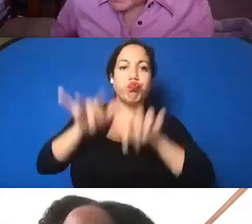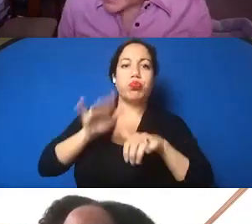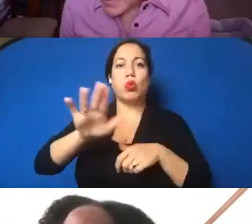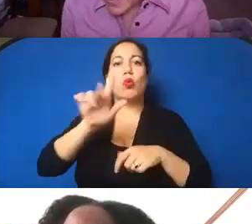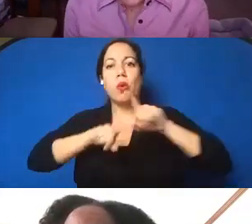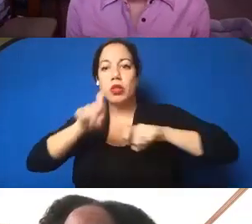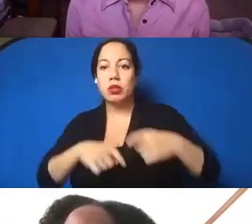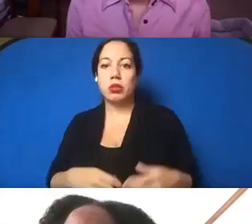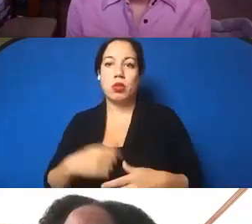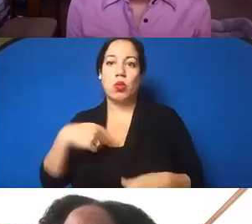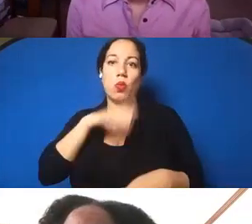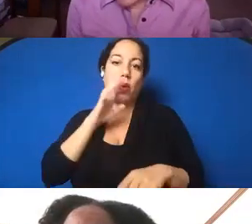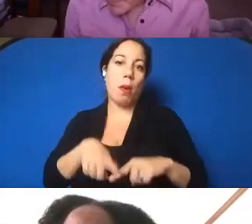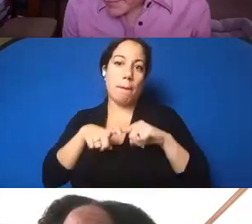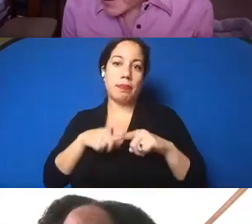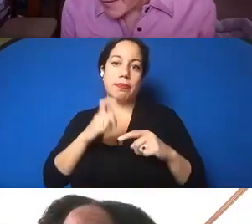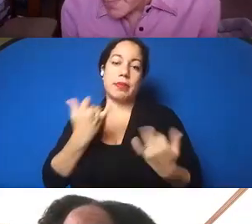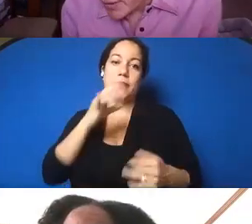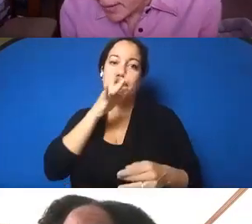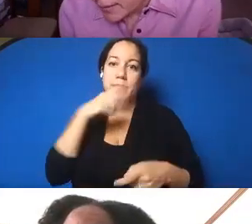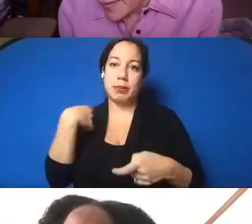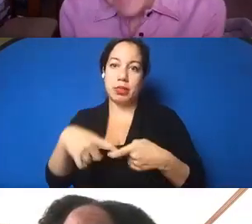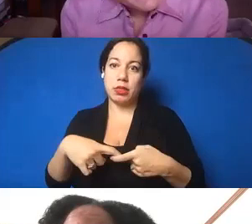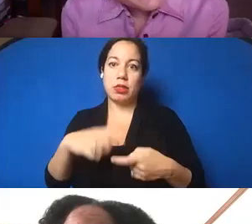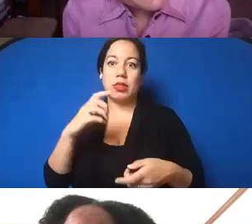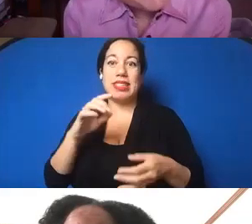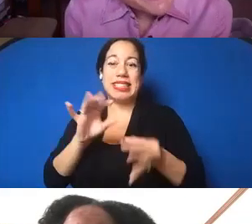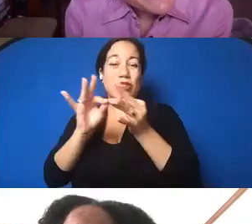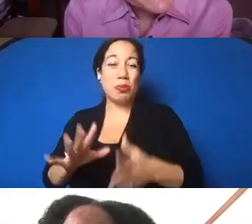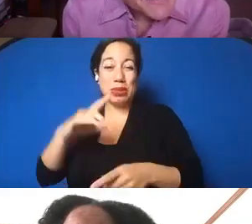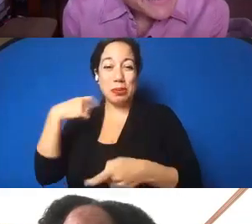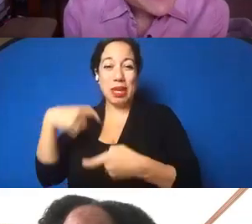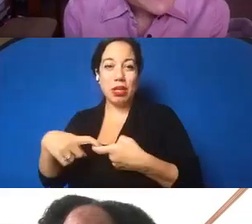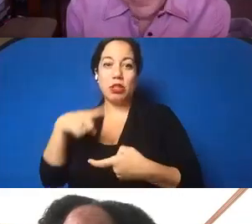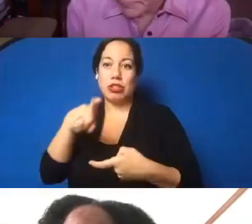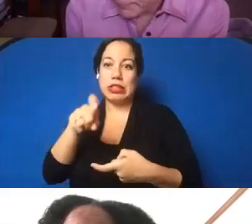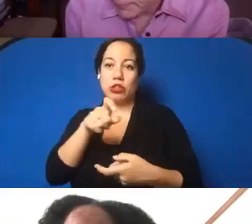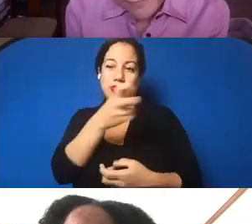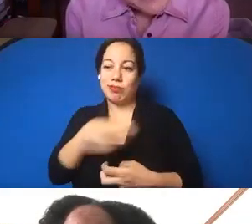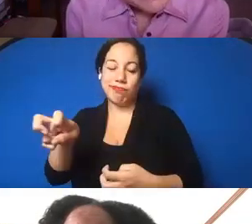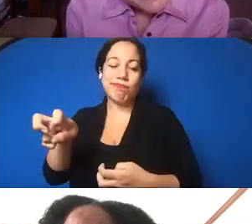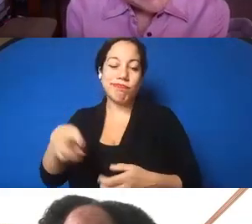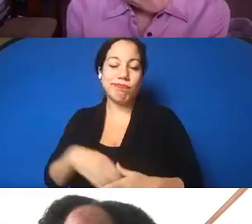Vamos a pausar. La intérprete español tiene que cambiar canales.